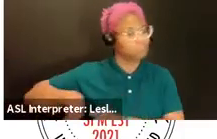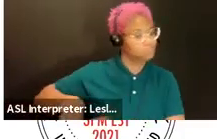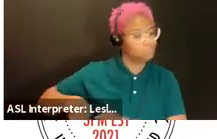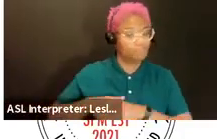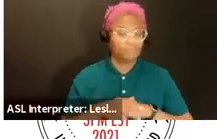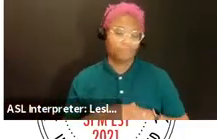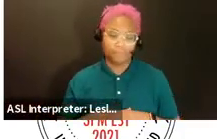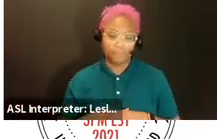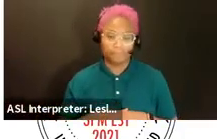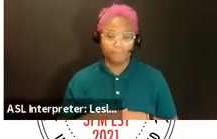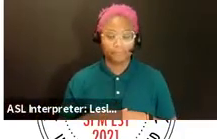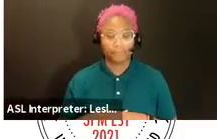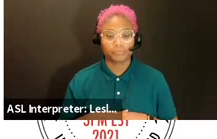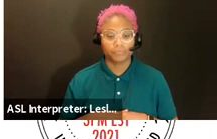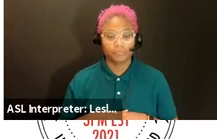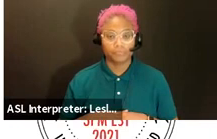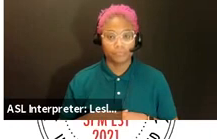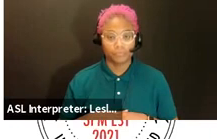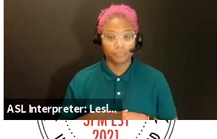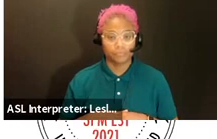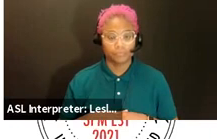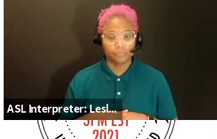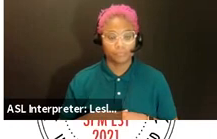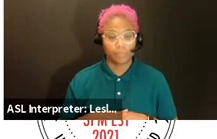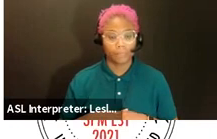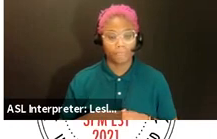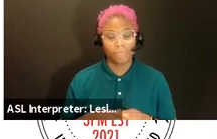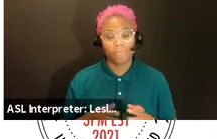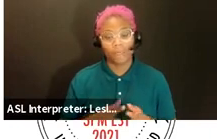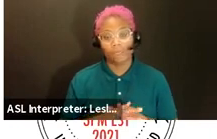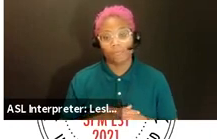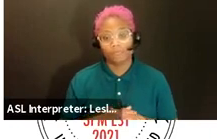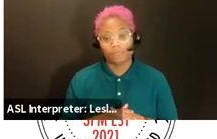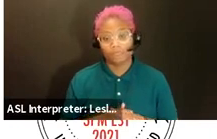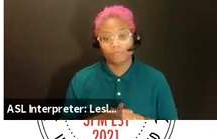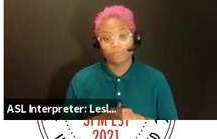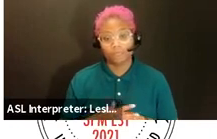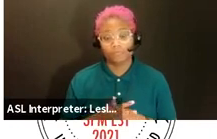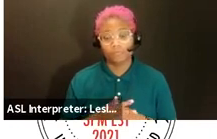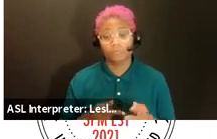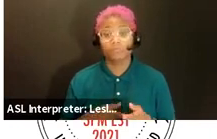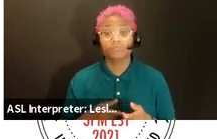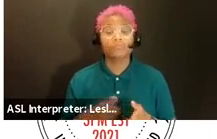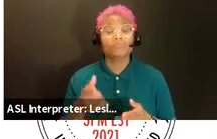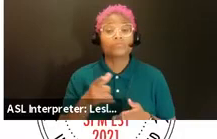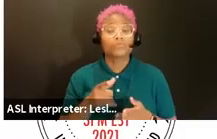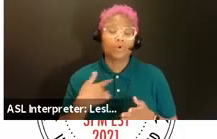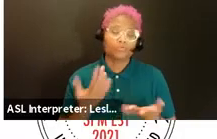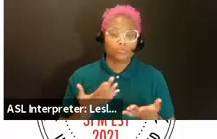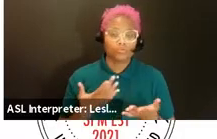tours. Also, this kind of speaks back to my first point about booking artists from the global south.